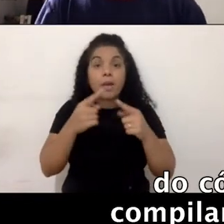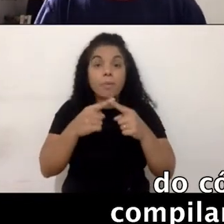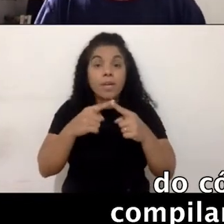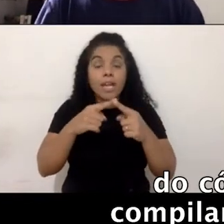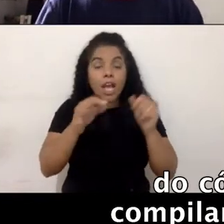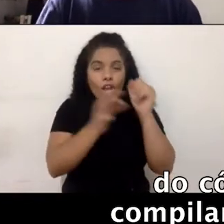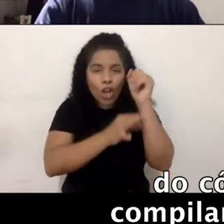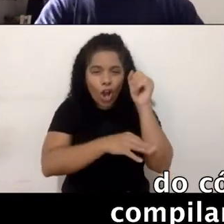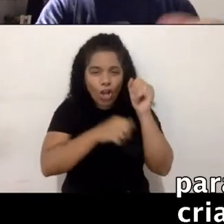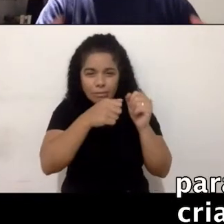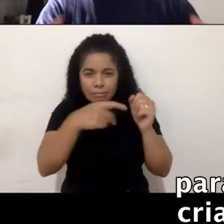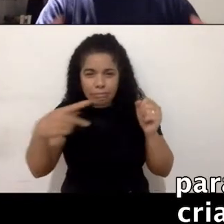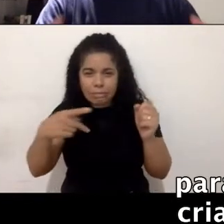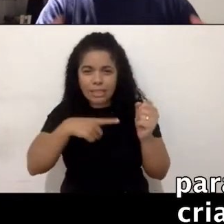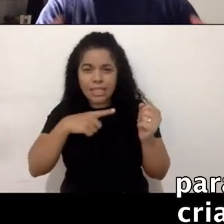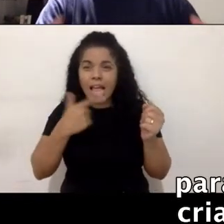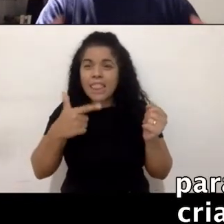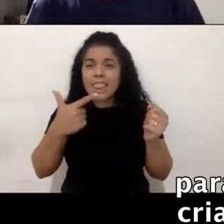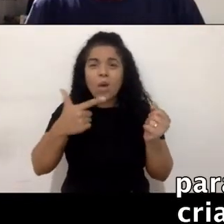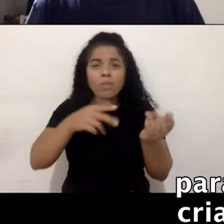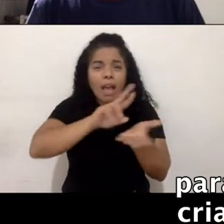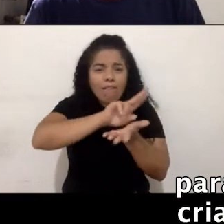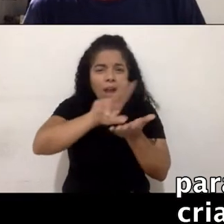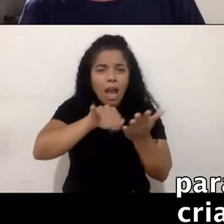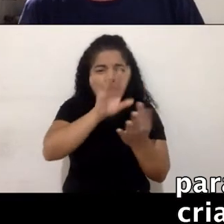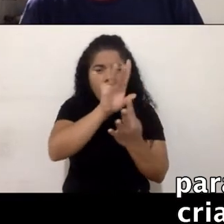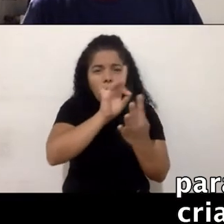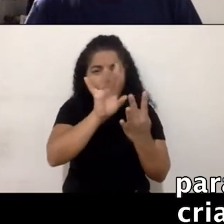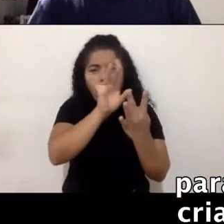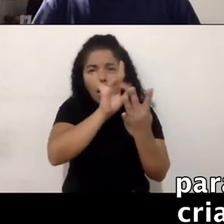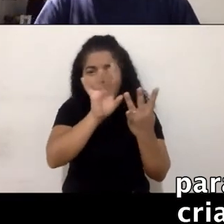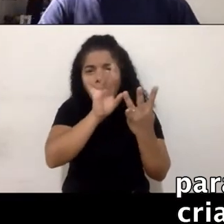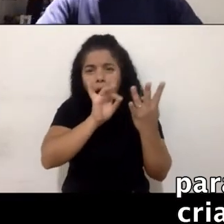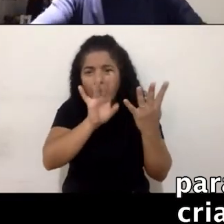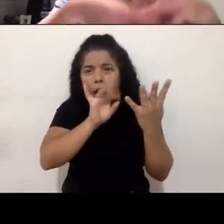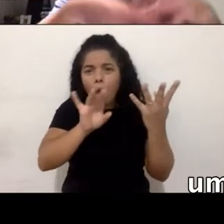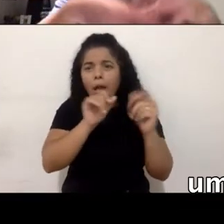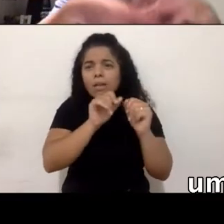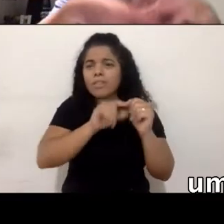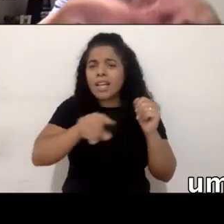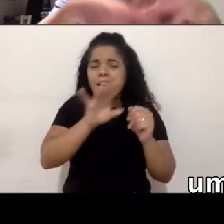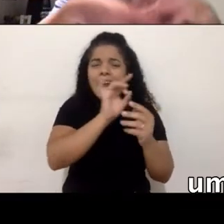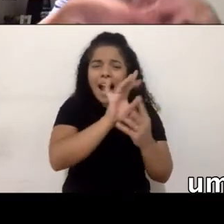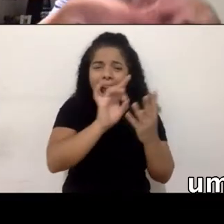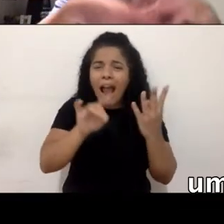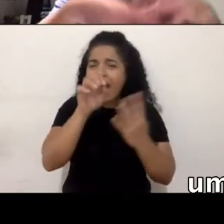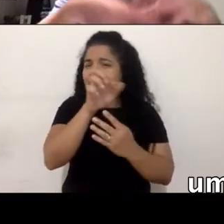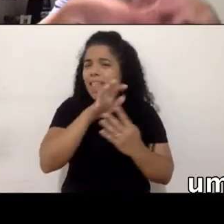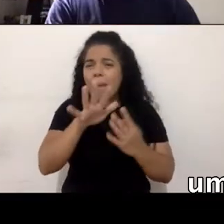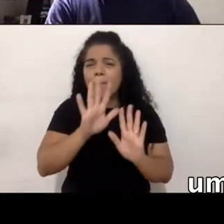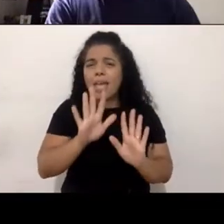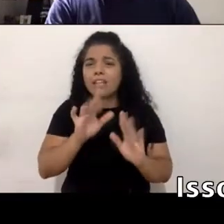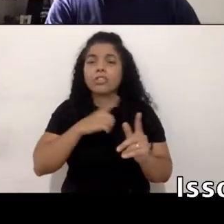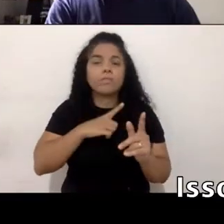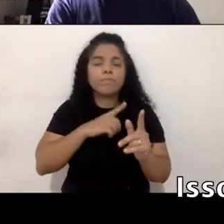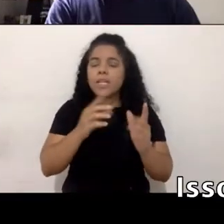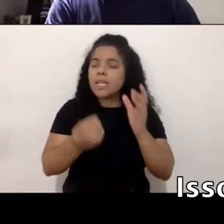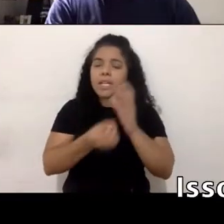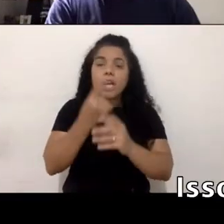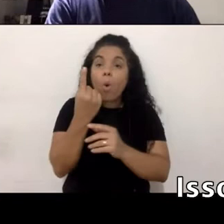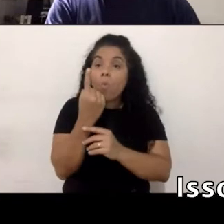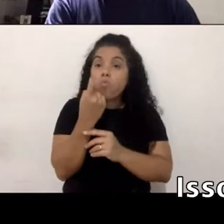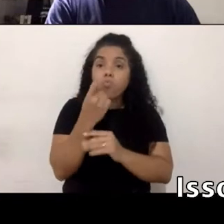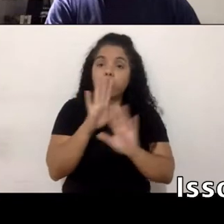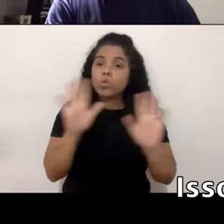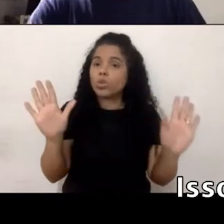and build separately for each of the environments. We create a single build. We create a single artifact that we deploy into each. And so